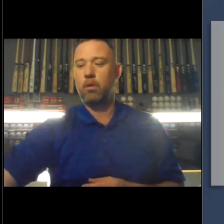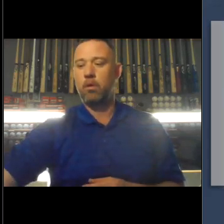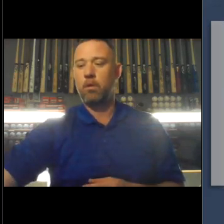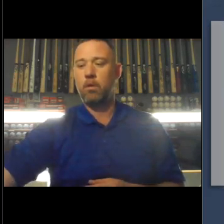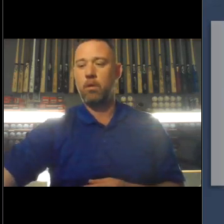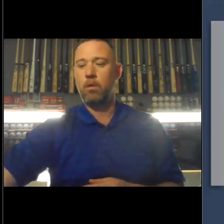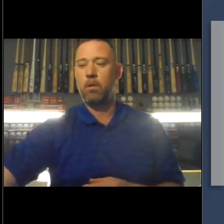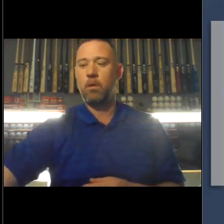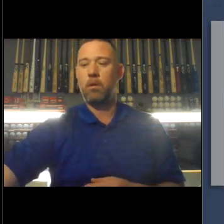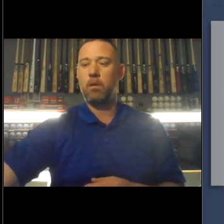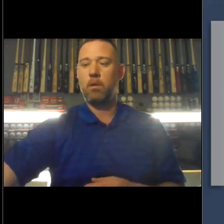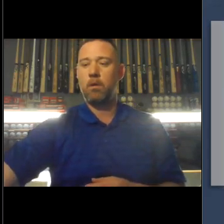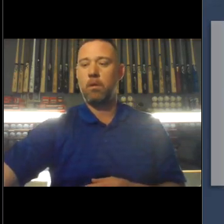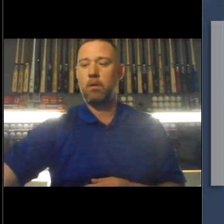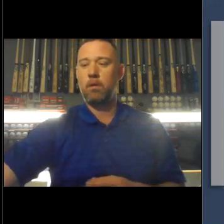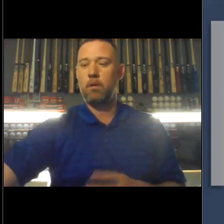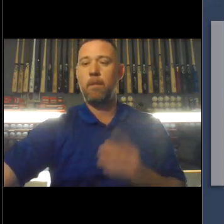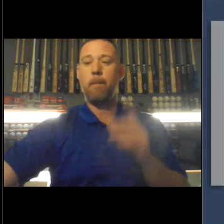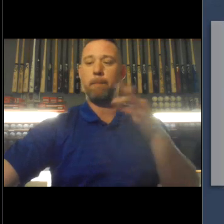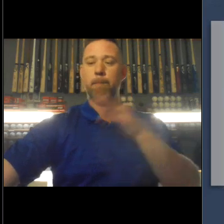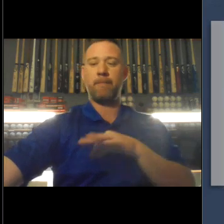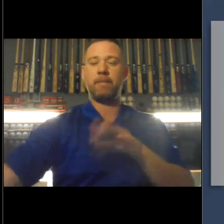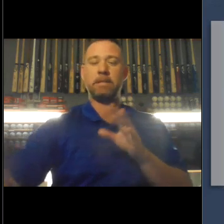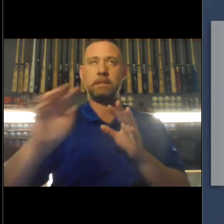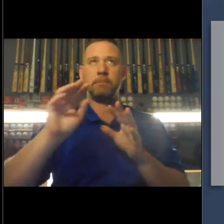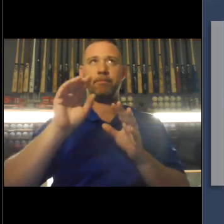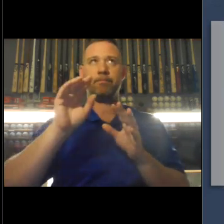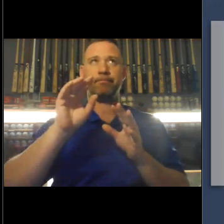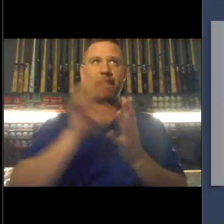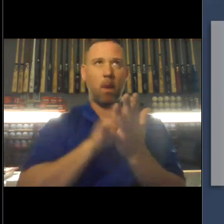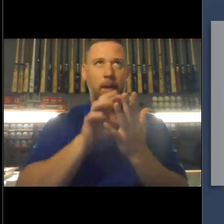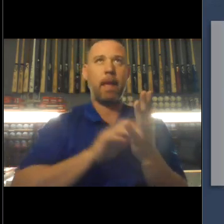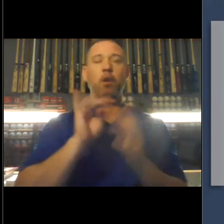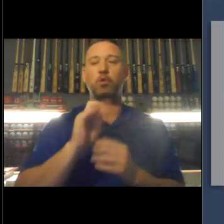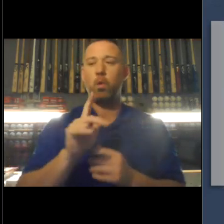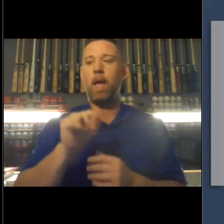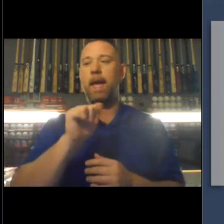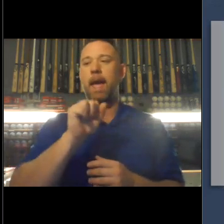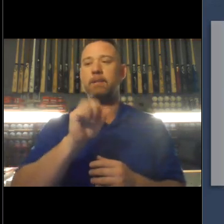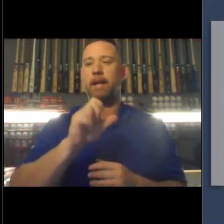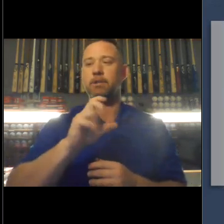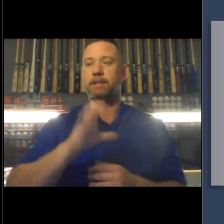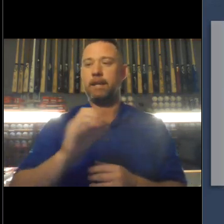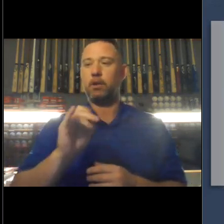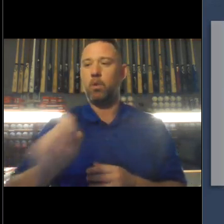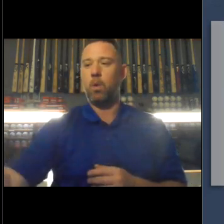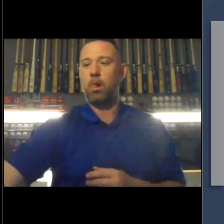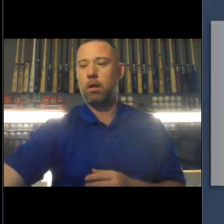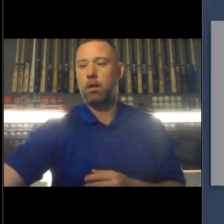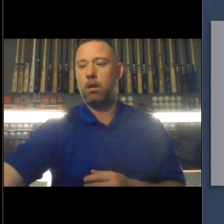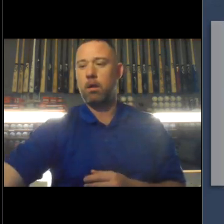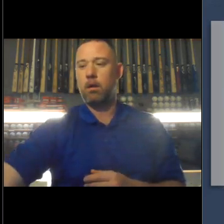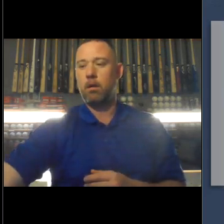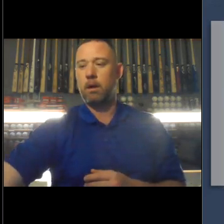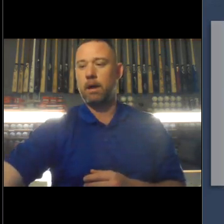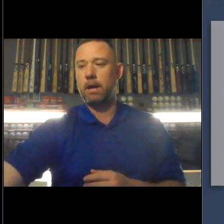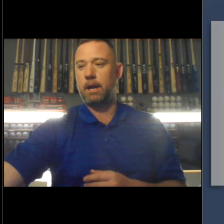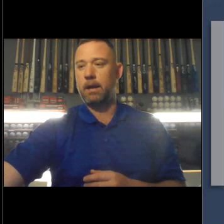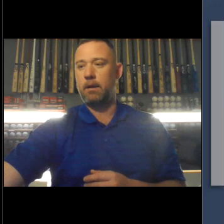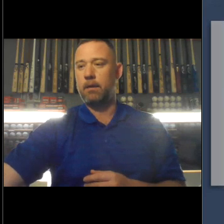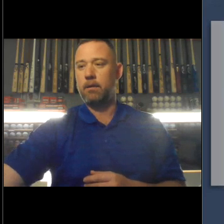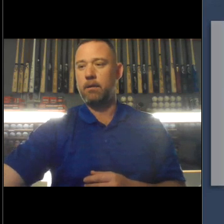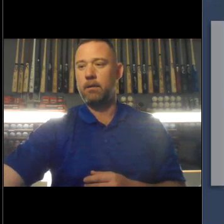Community Programs Benefits Calculator tool, or the AHSC tool, as an interim method of providing program